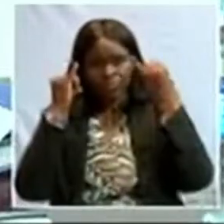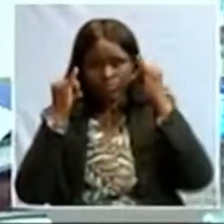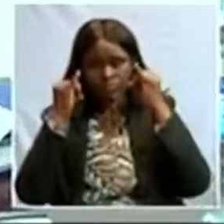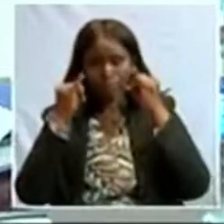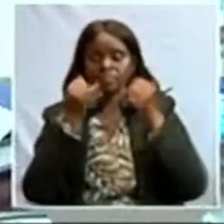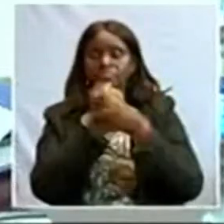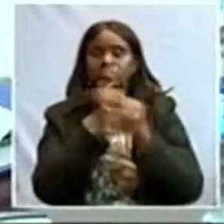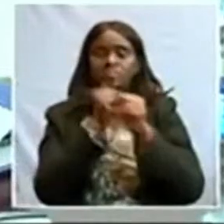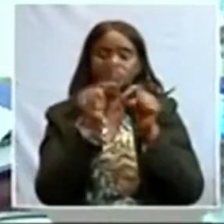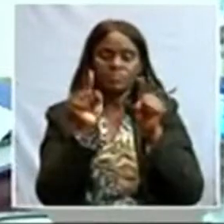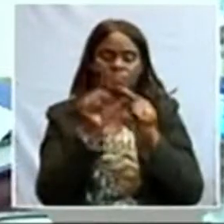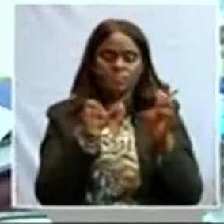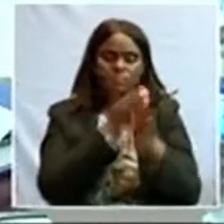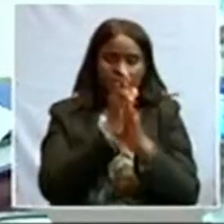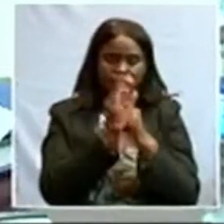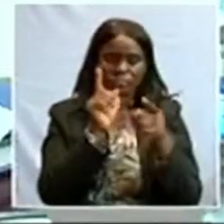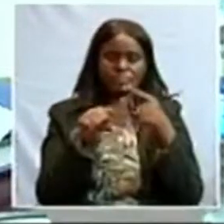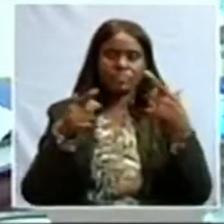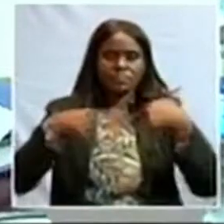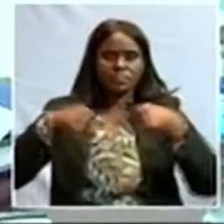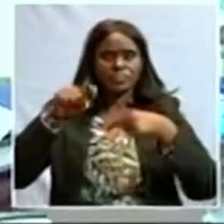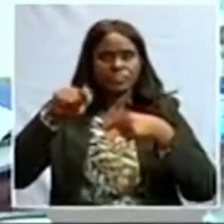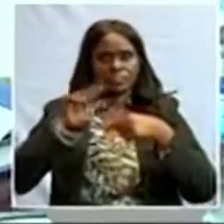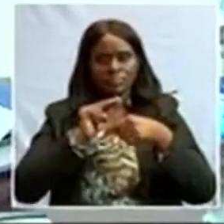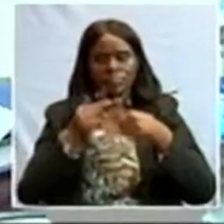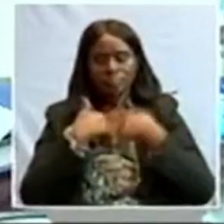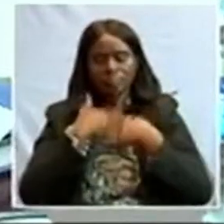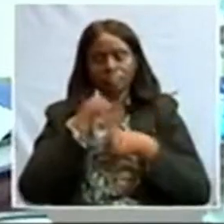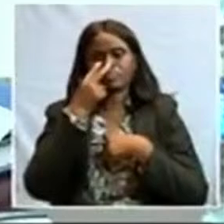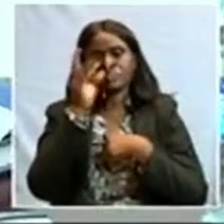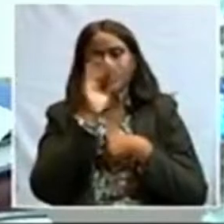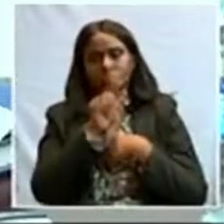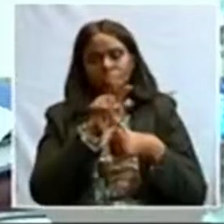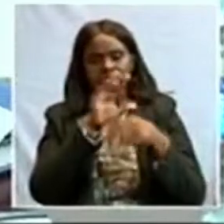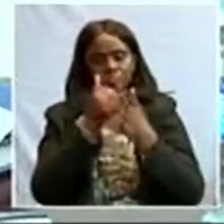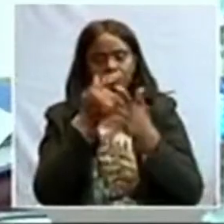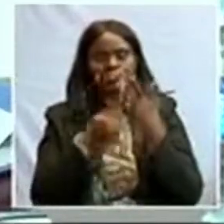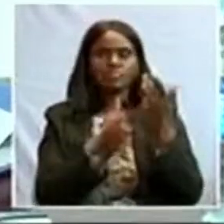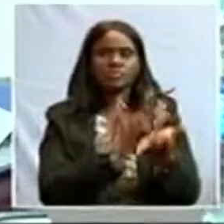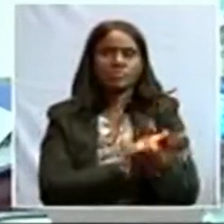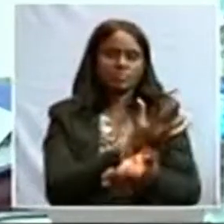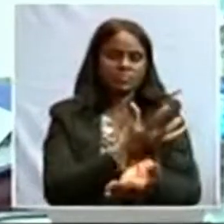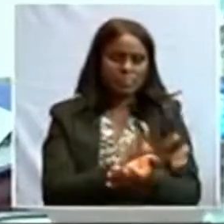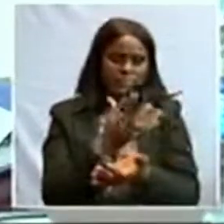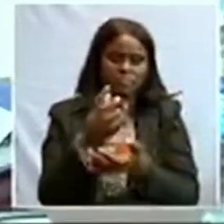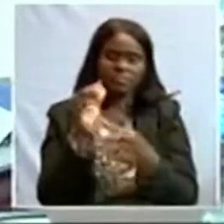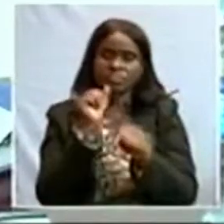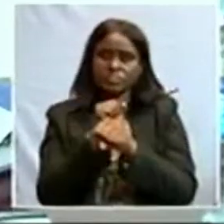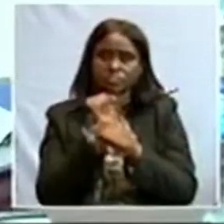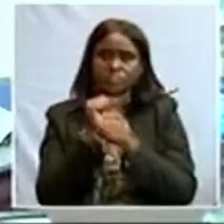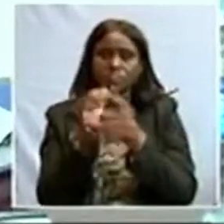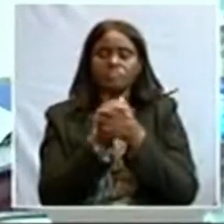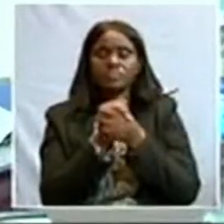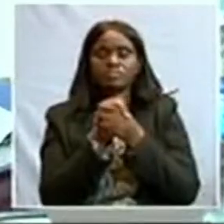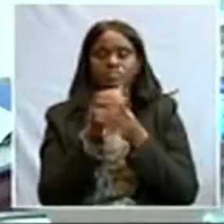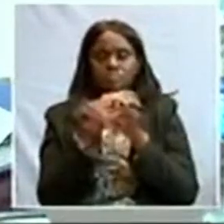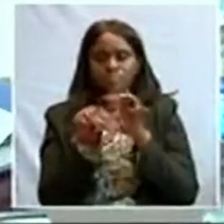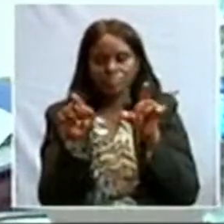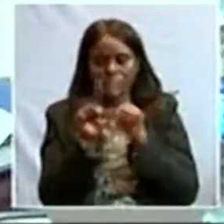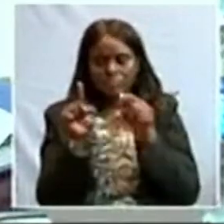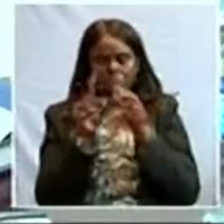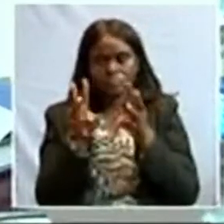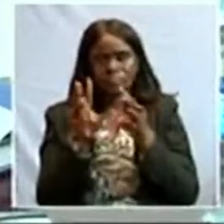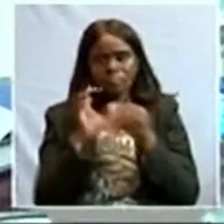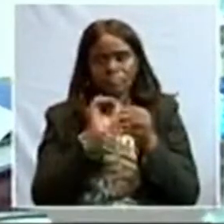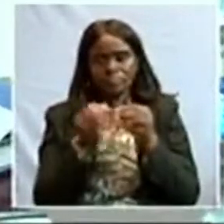innovative solutions tailored to local needs. We have also seen intersectoral devolution, intersectoral collaboration, in the sense that